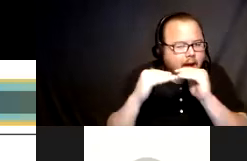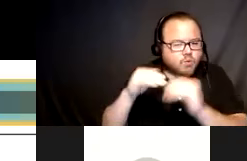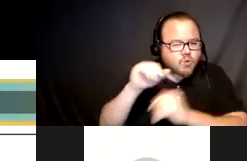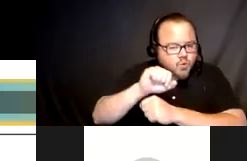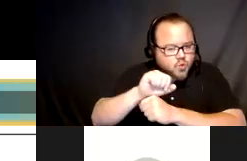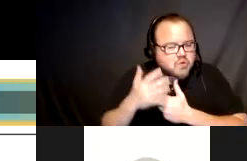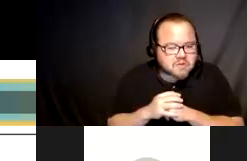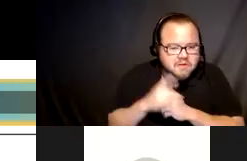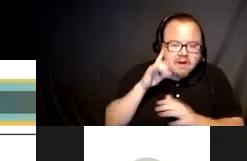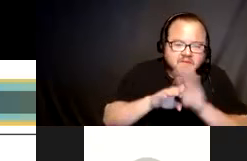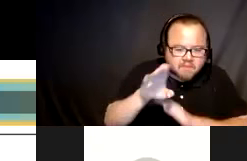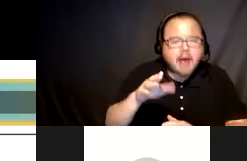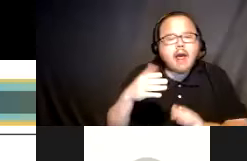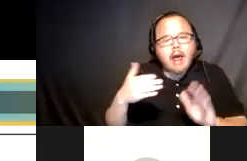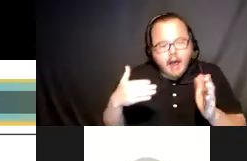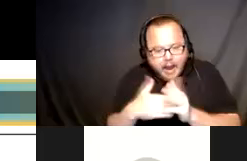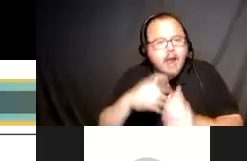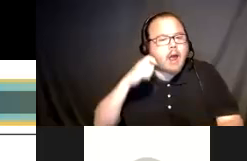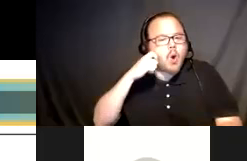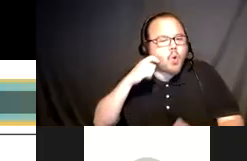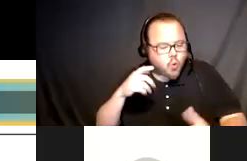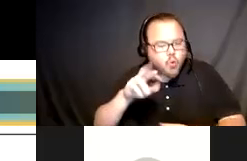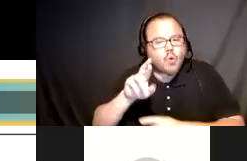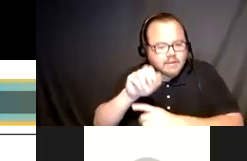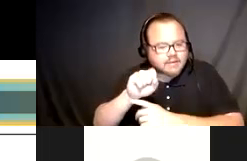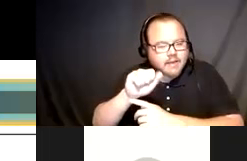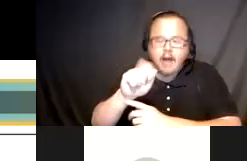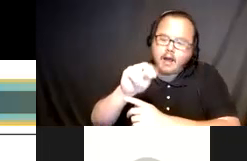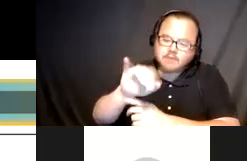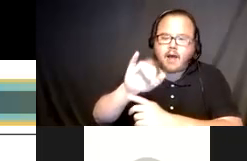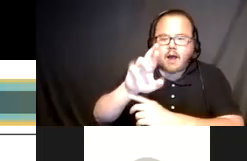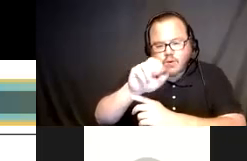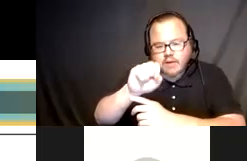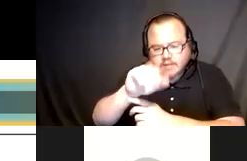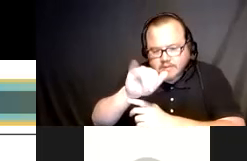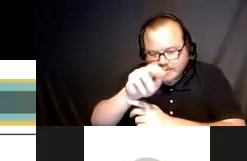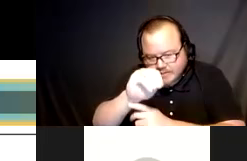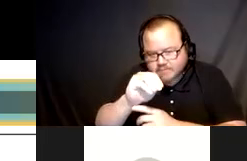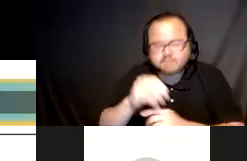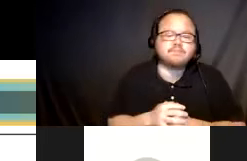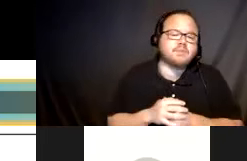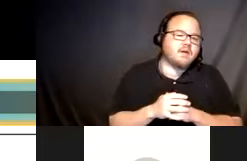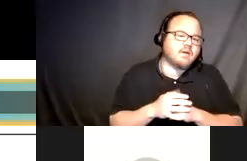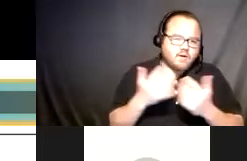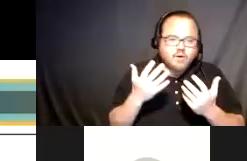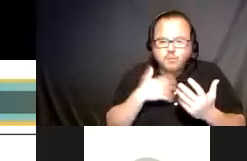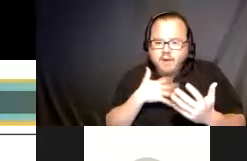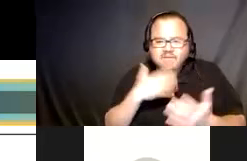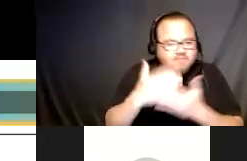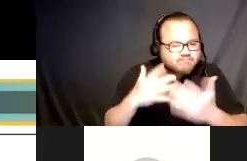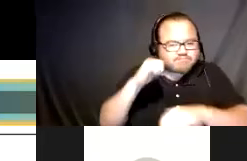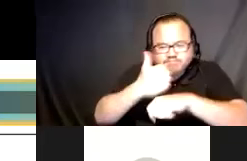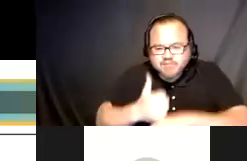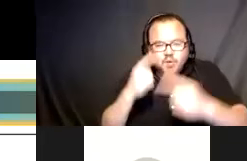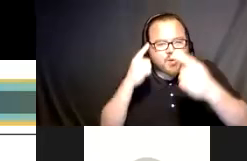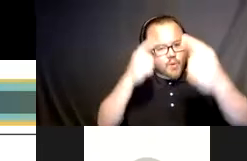have developed an anti-racism coalition, which has put some very specific goals and